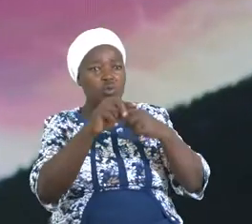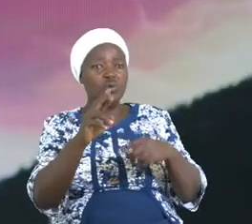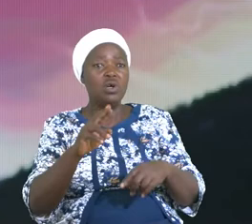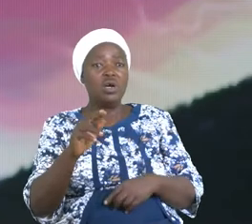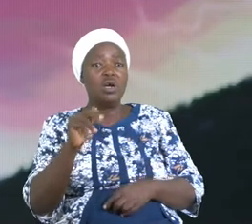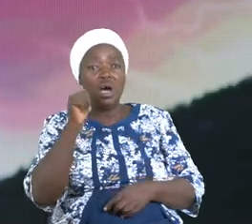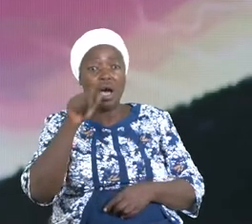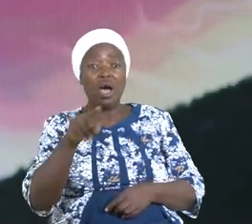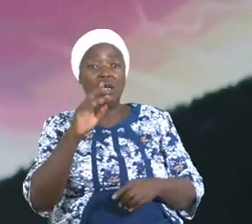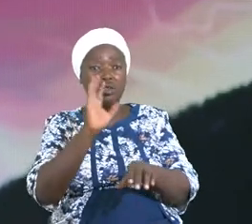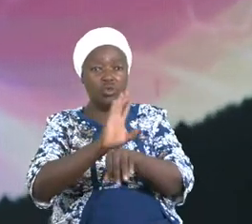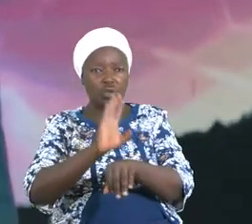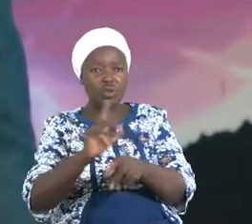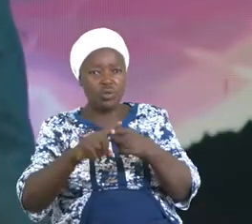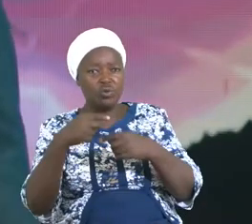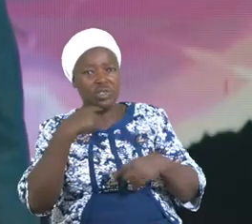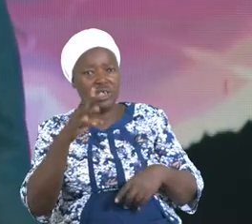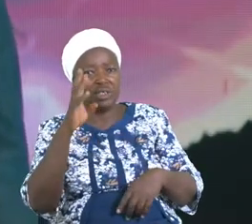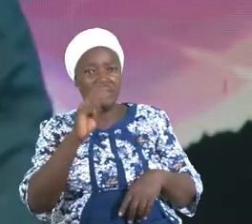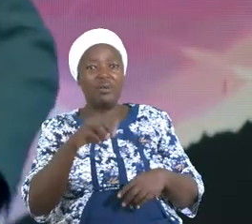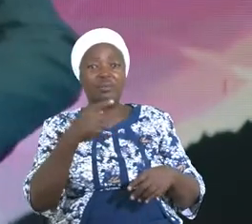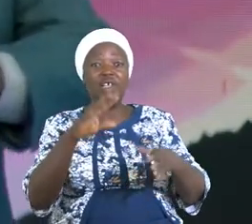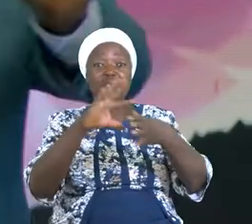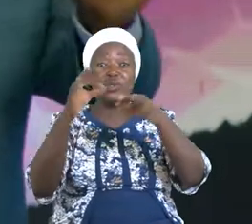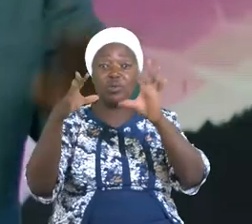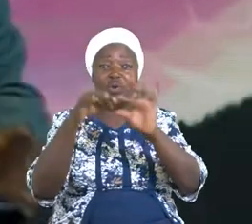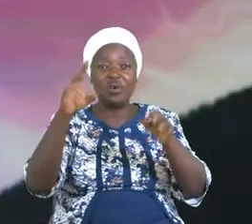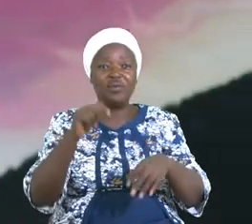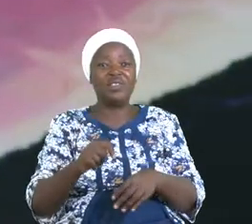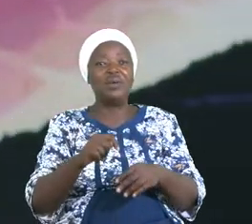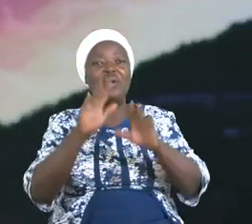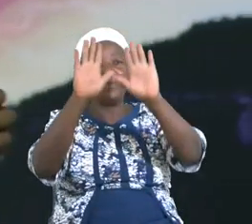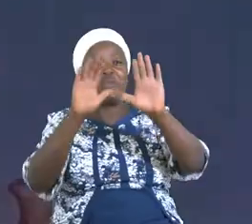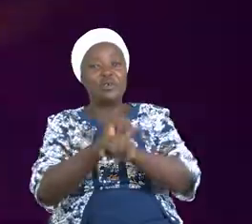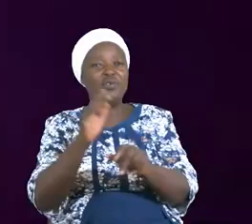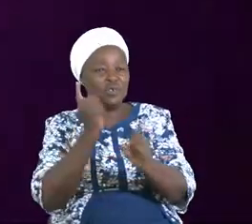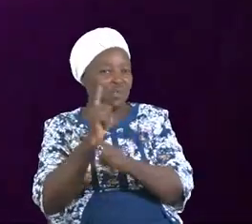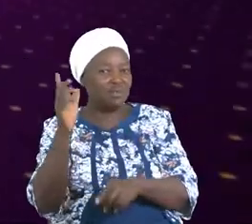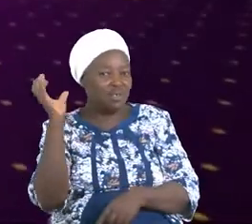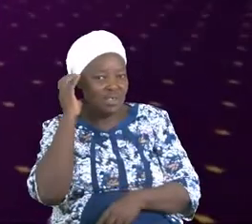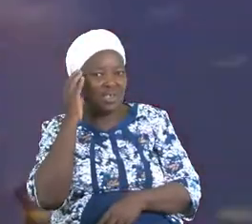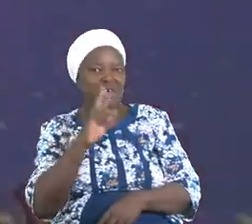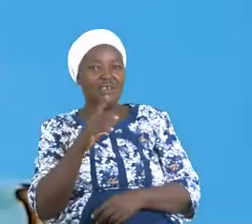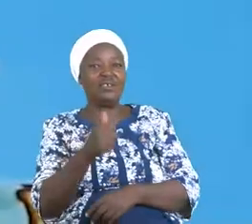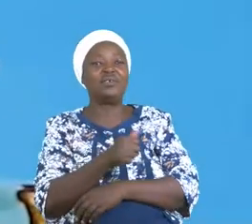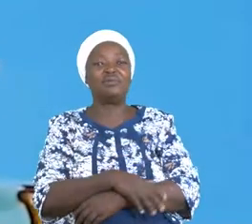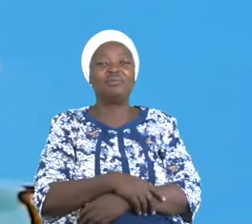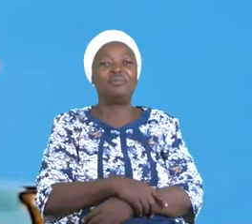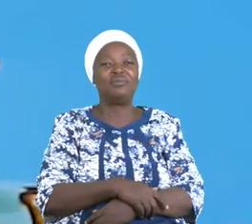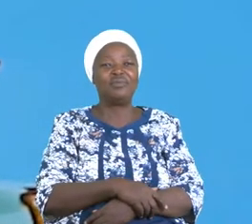them the story of the miracle. Listen to her yourself. Let her talk to you.